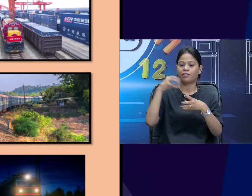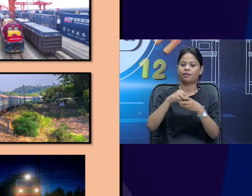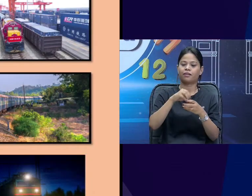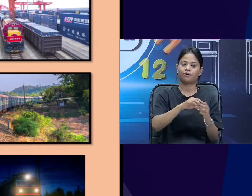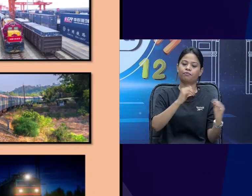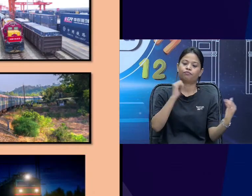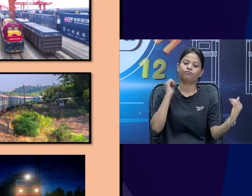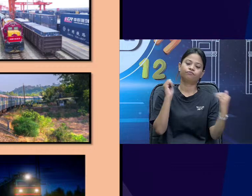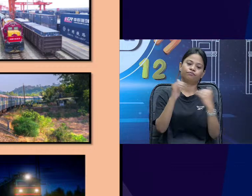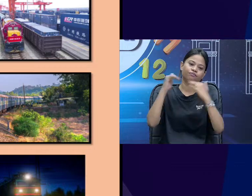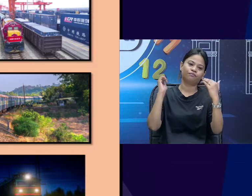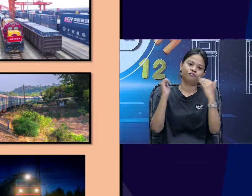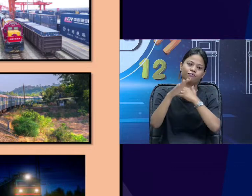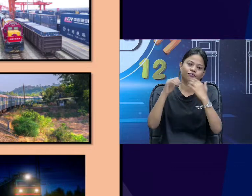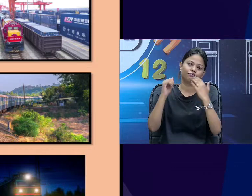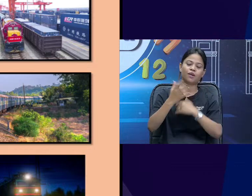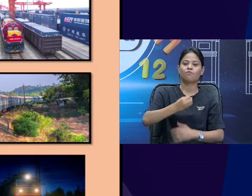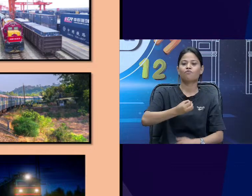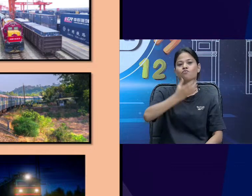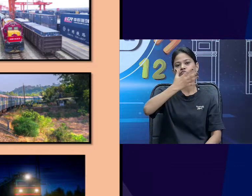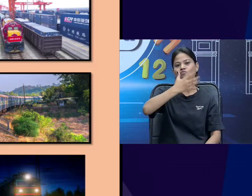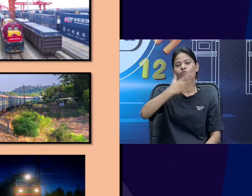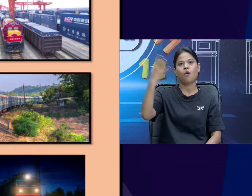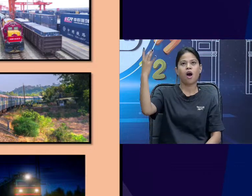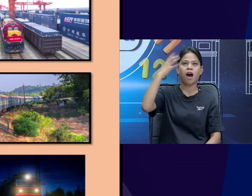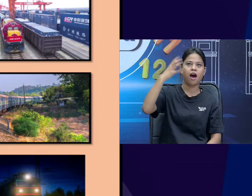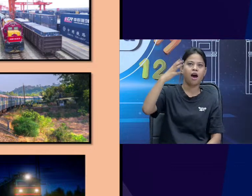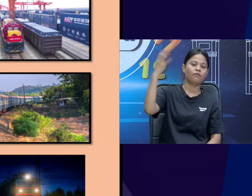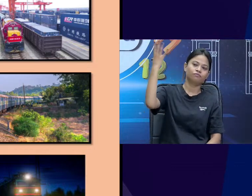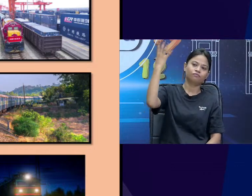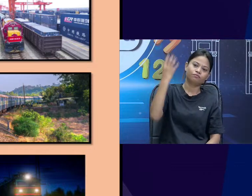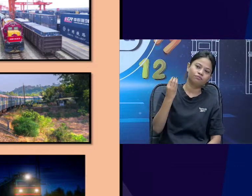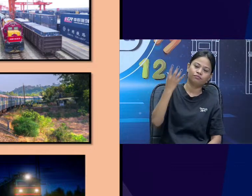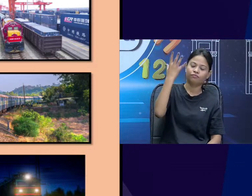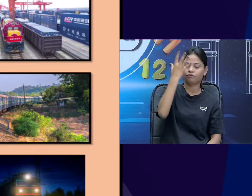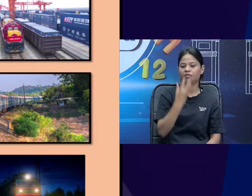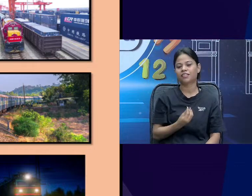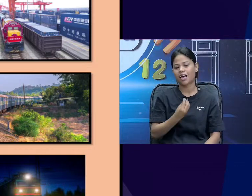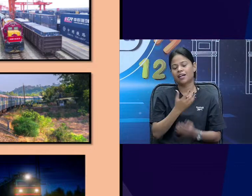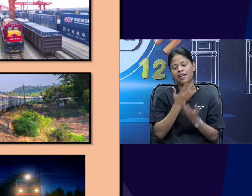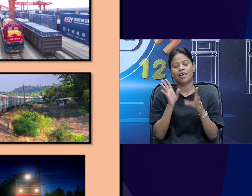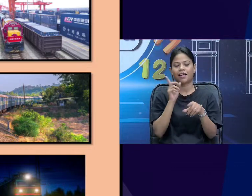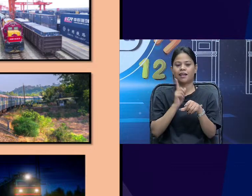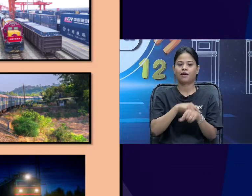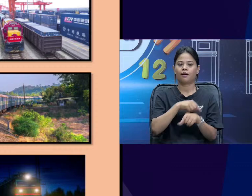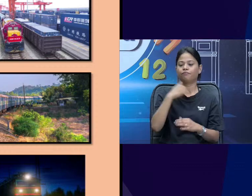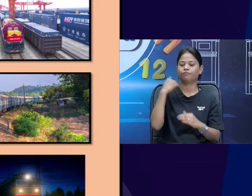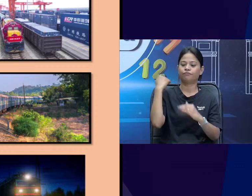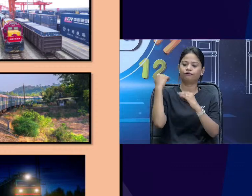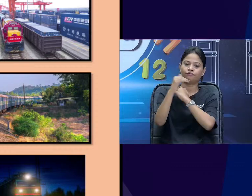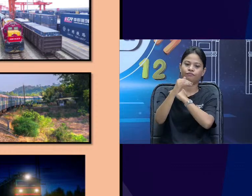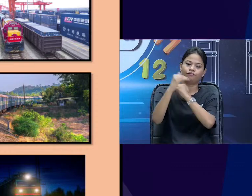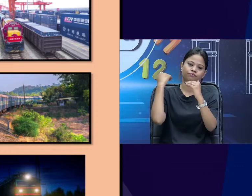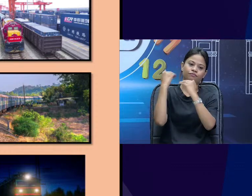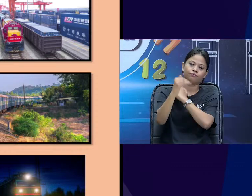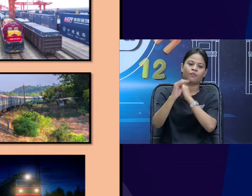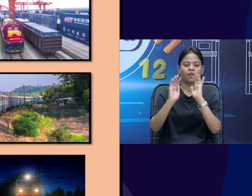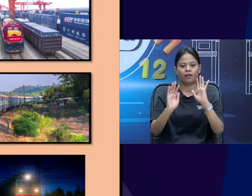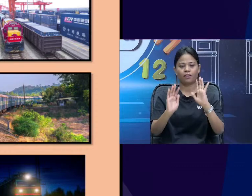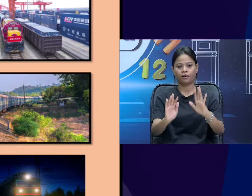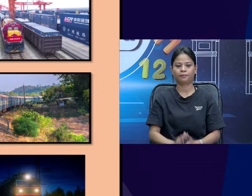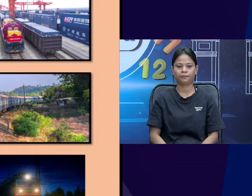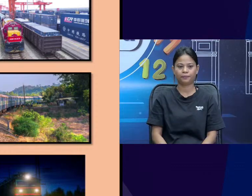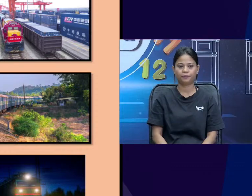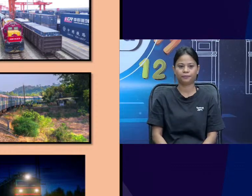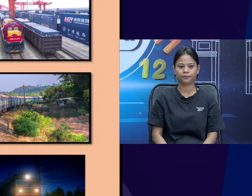rushing on through day and darkness, through dusk and dawn. That is during sunrise and sunset.